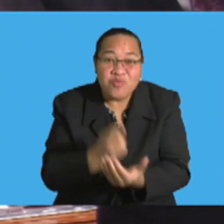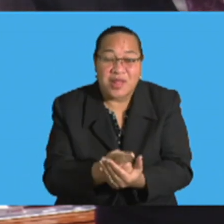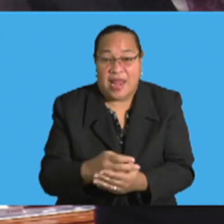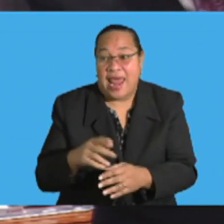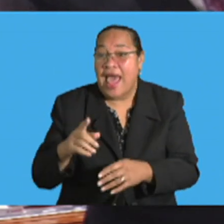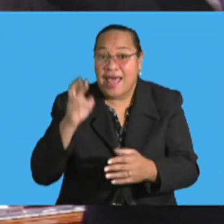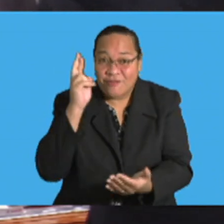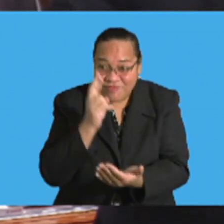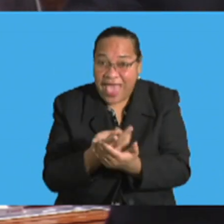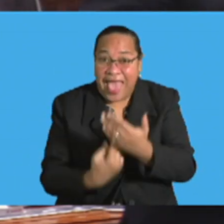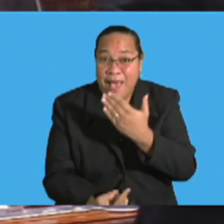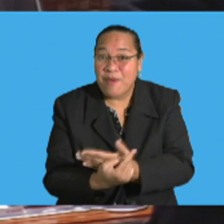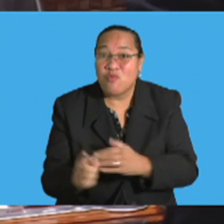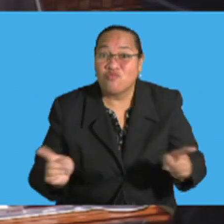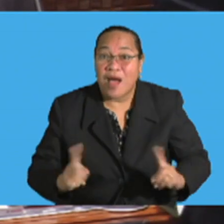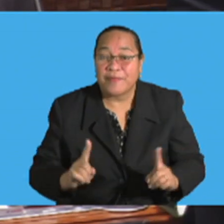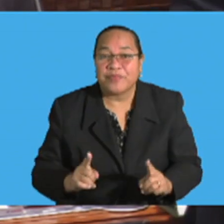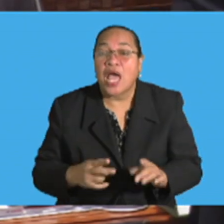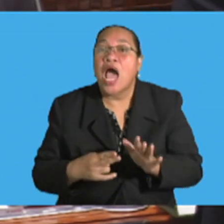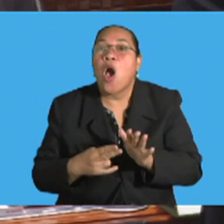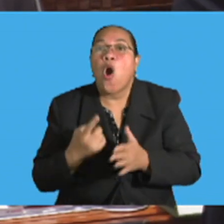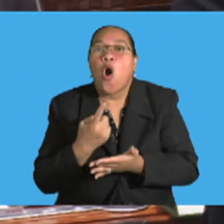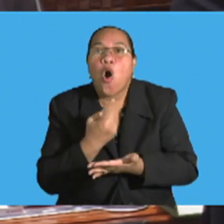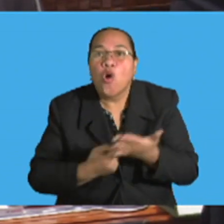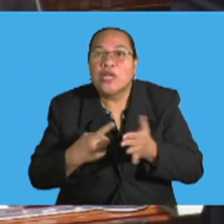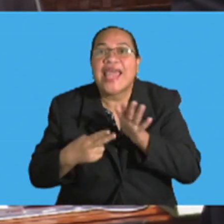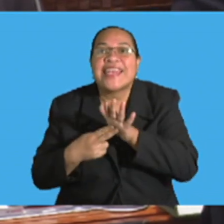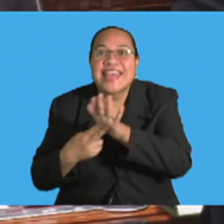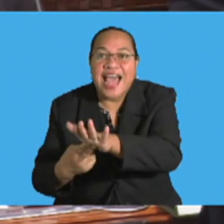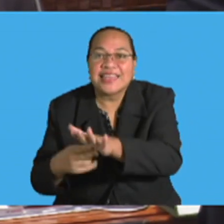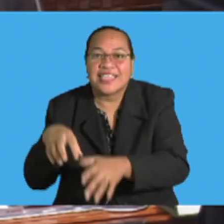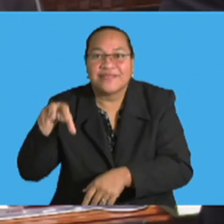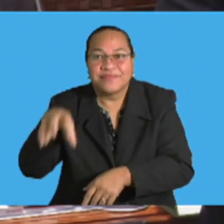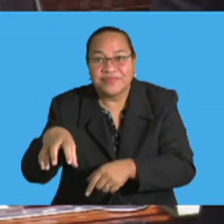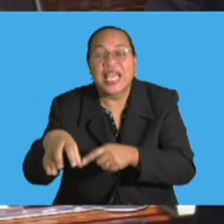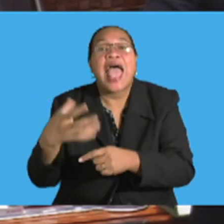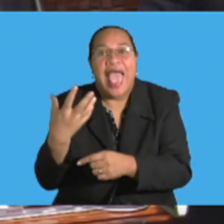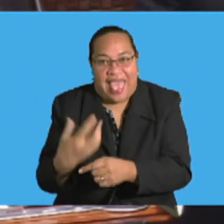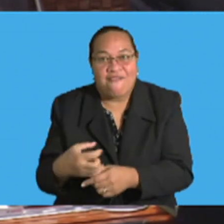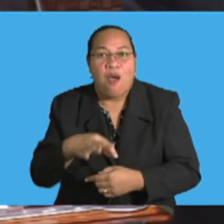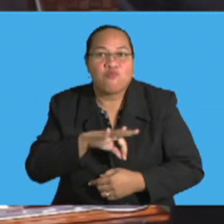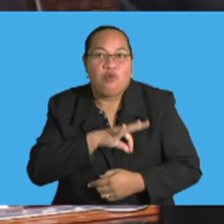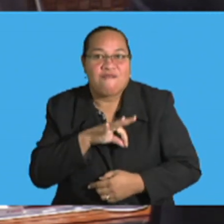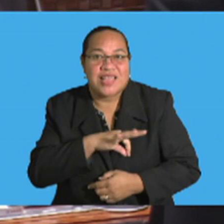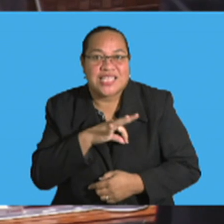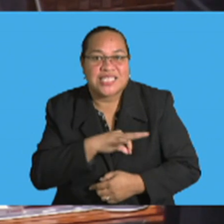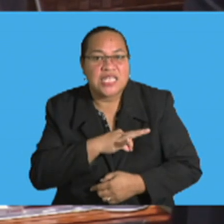Fiji, except Nadi, makes a profit. All of the airports outside of Nadi all make